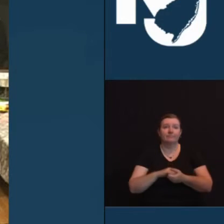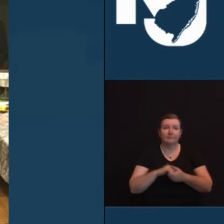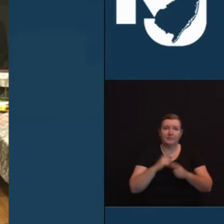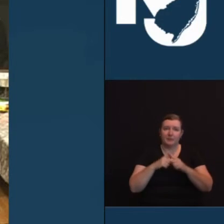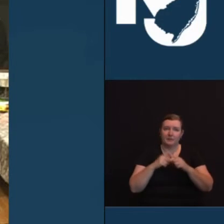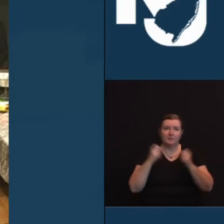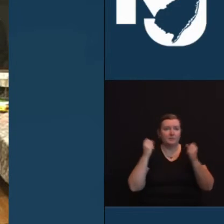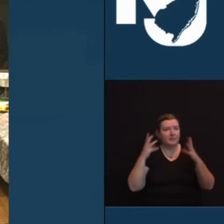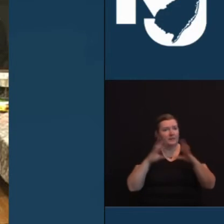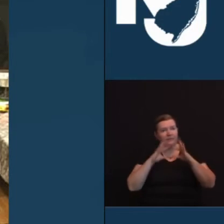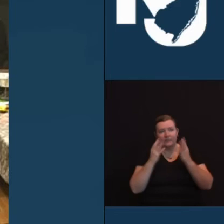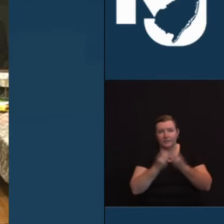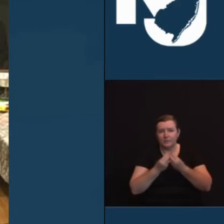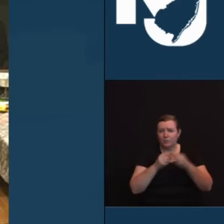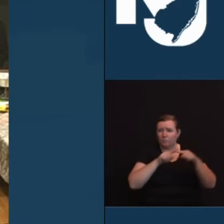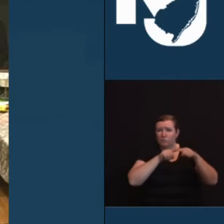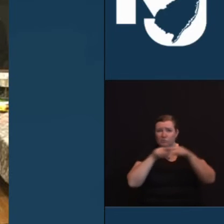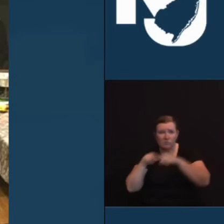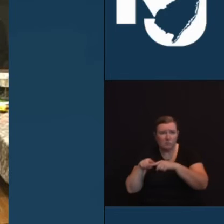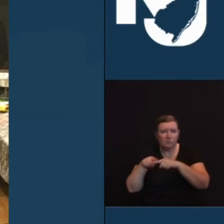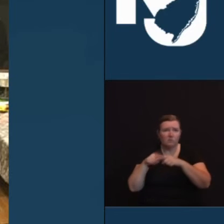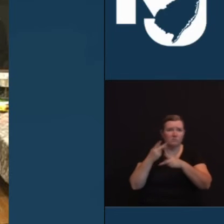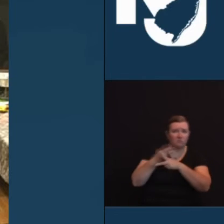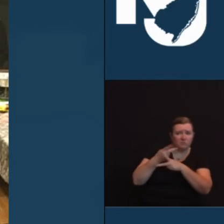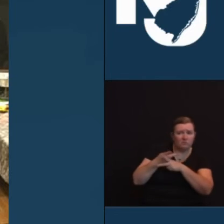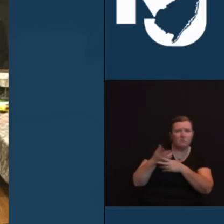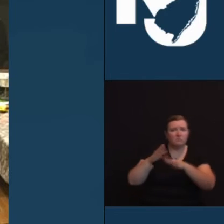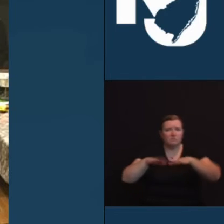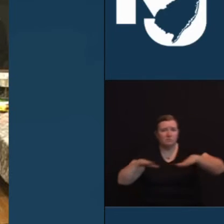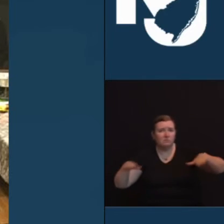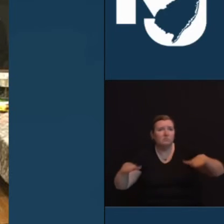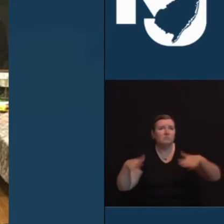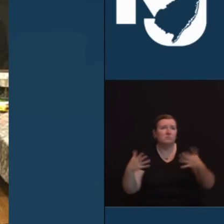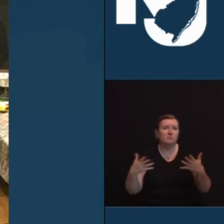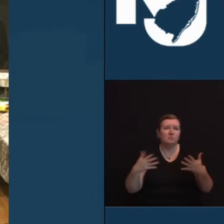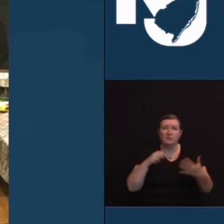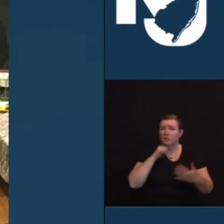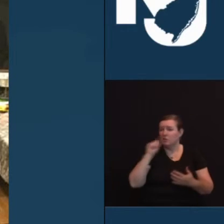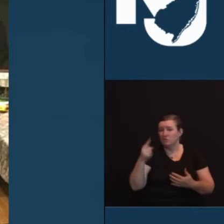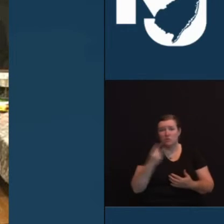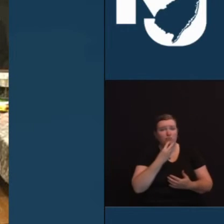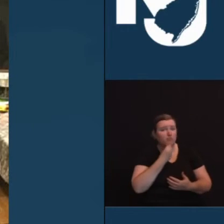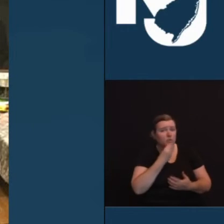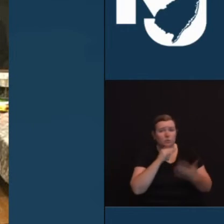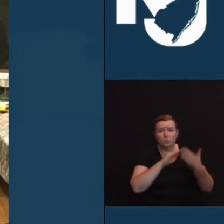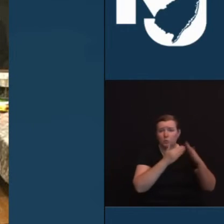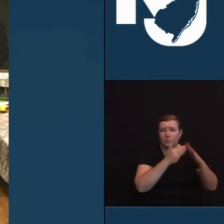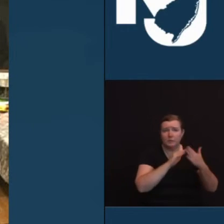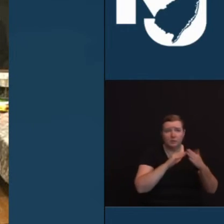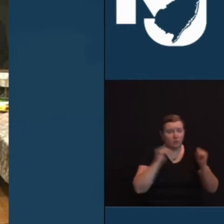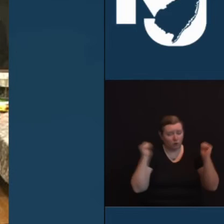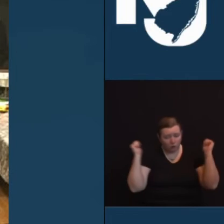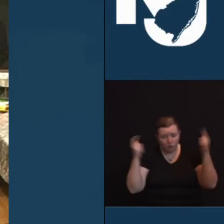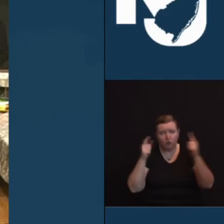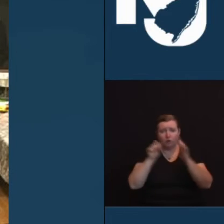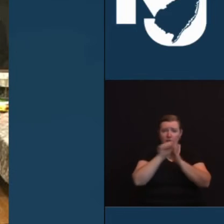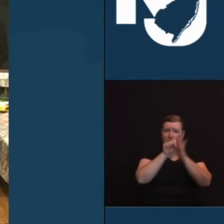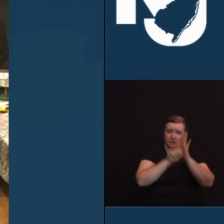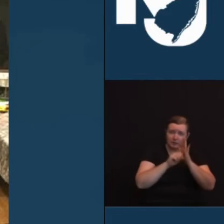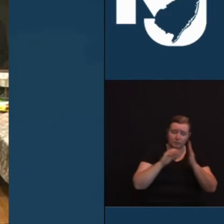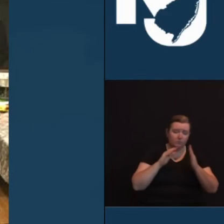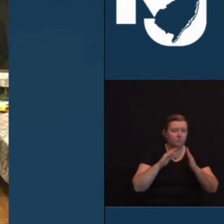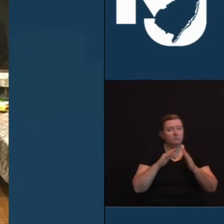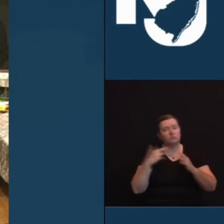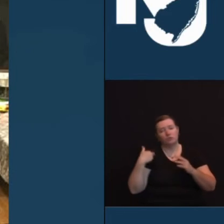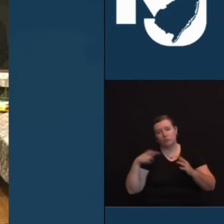children, and by not just our Jewish community, but all of our state's communities of faith. May Dr. Sammit's commitment to his